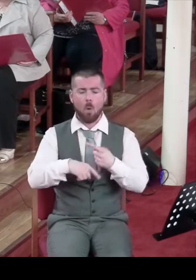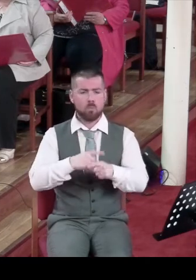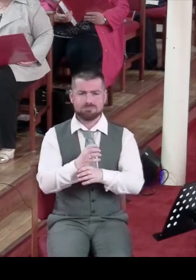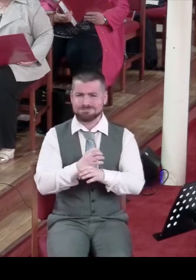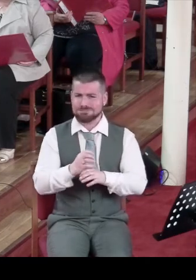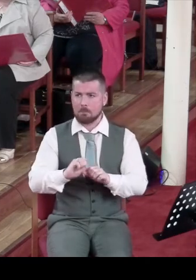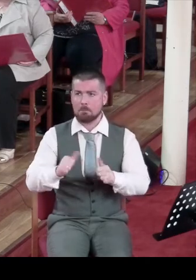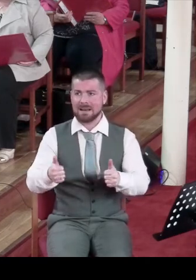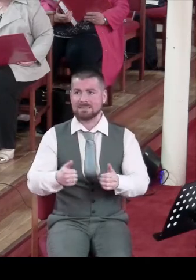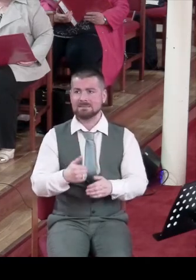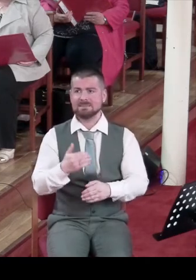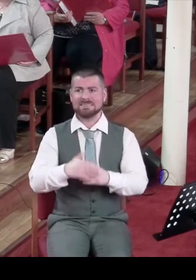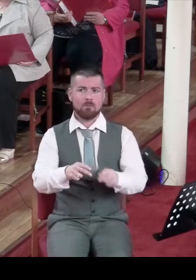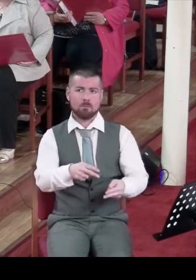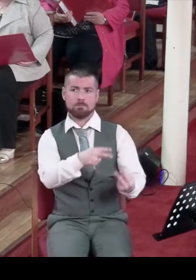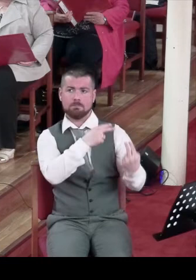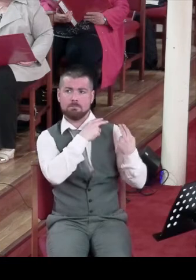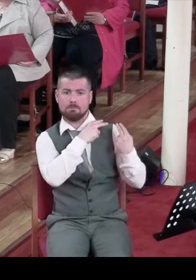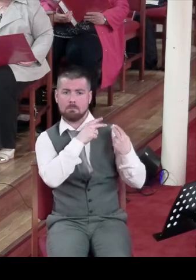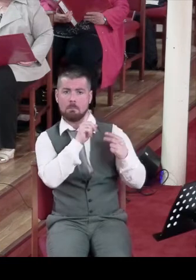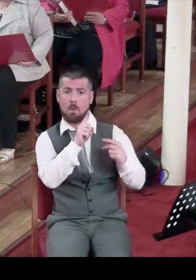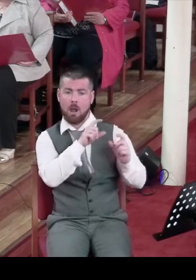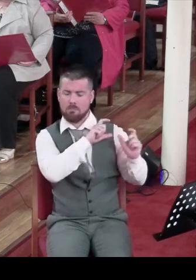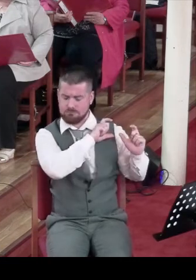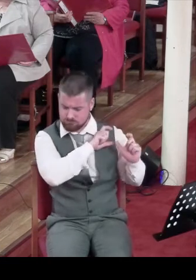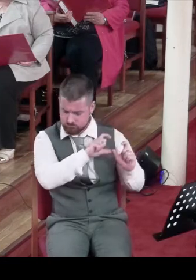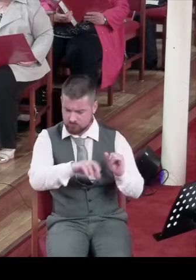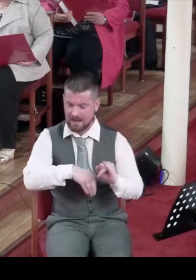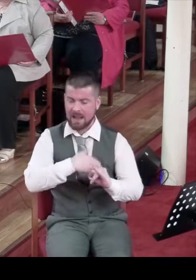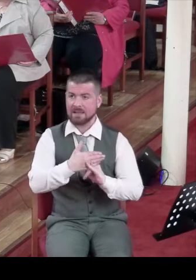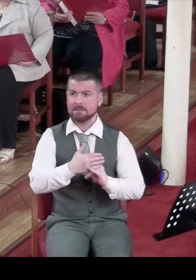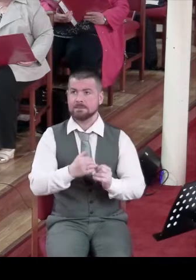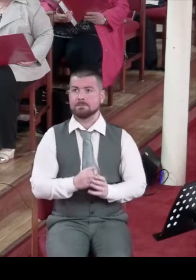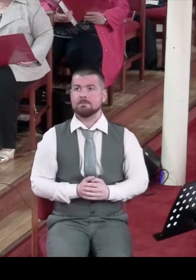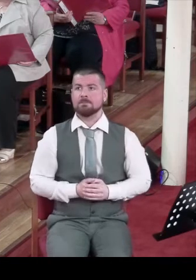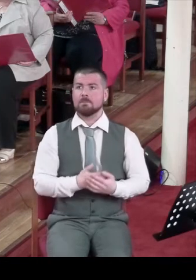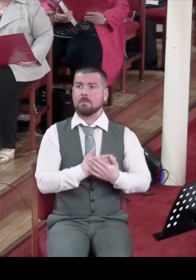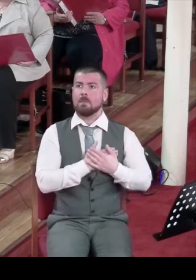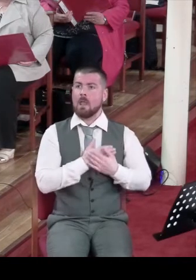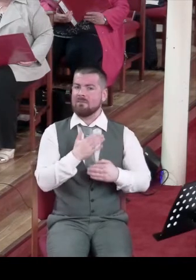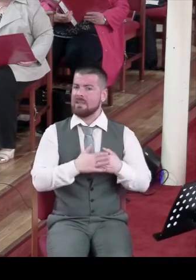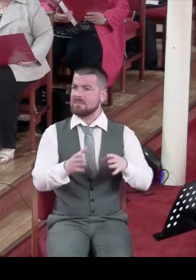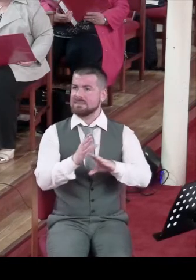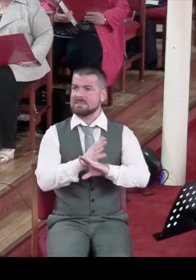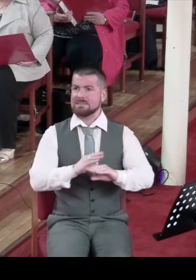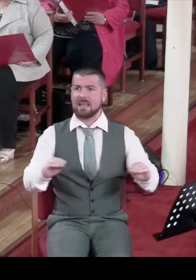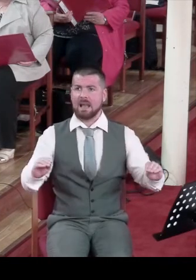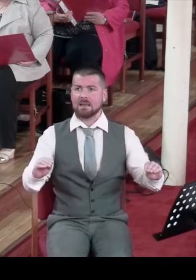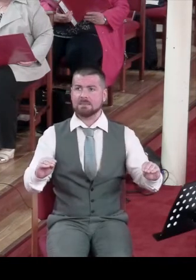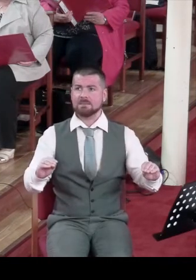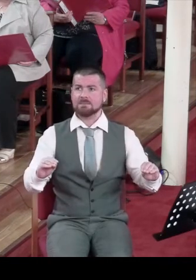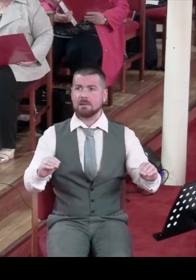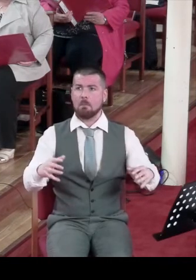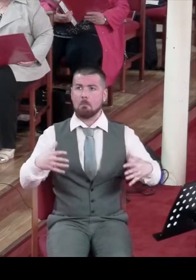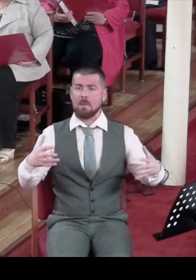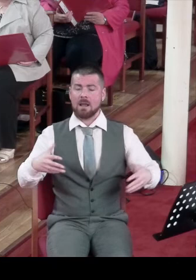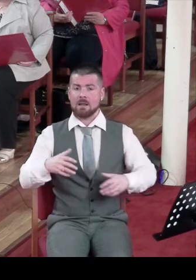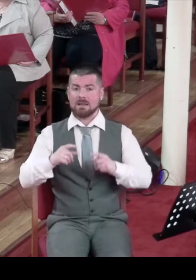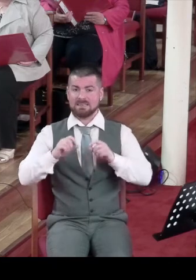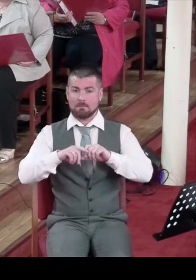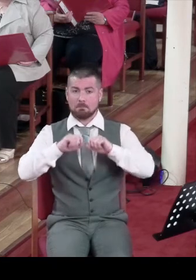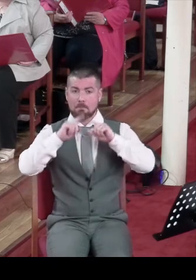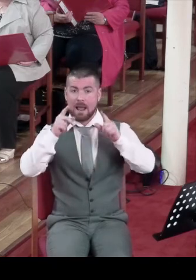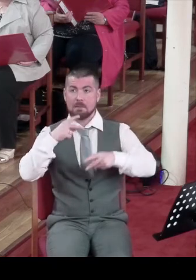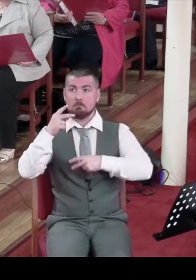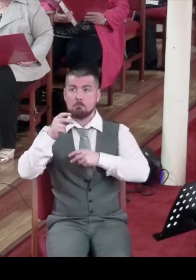looks back, but keeps going to the end. Love never dies. Inspired speech will be over